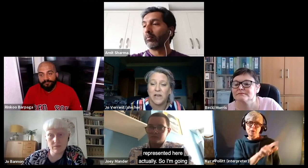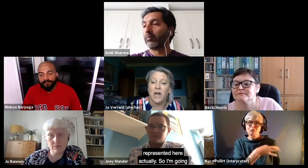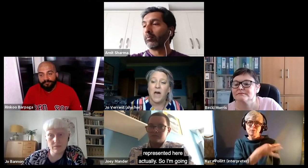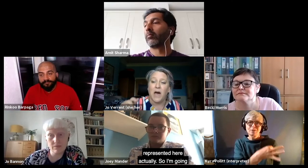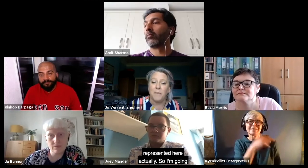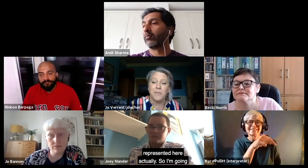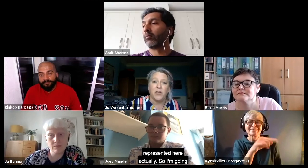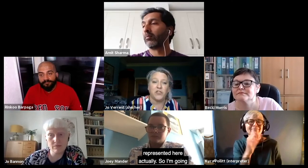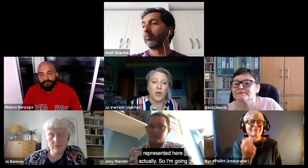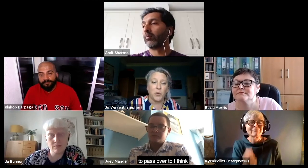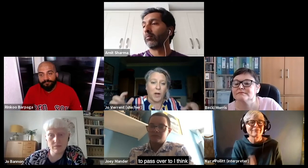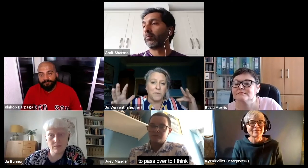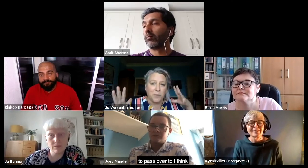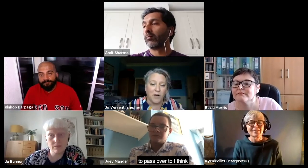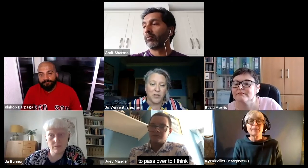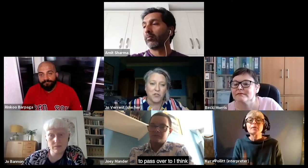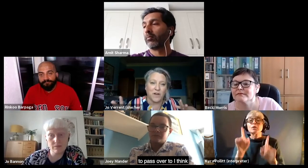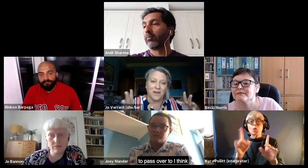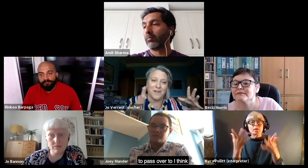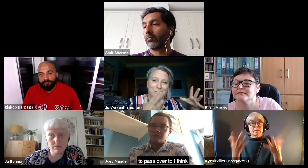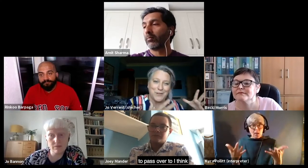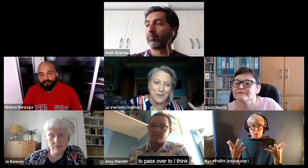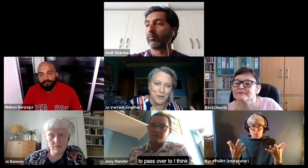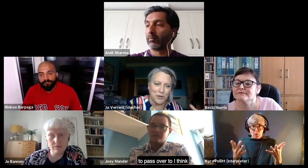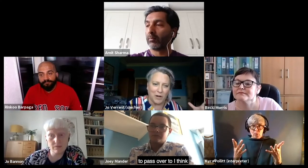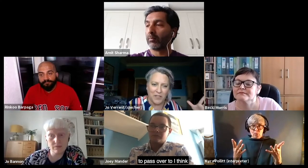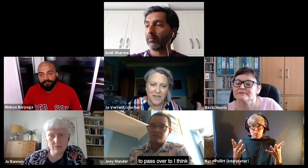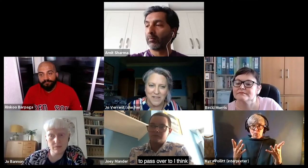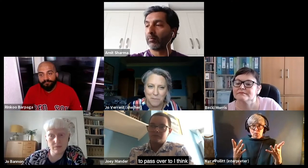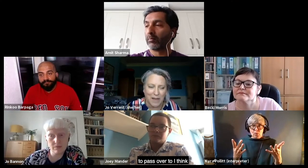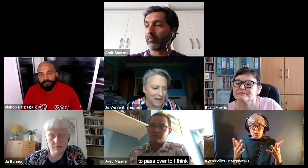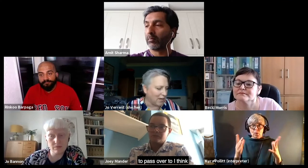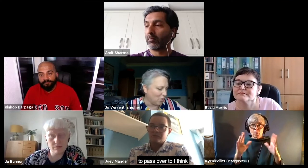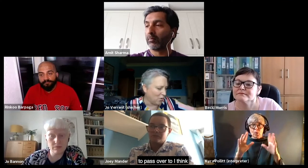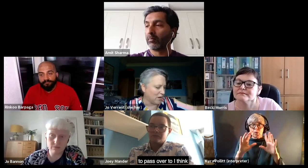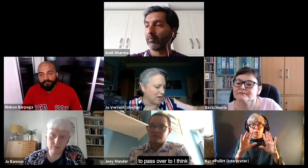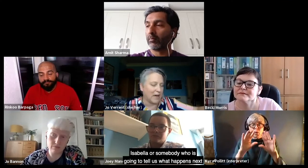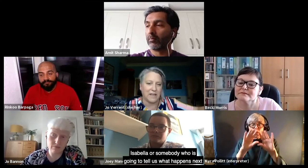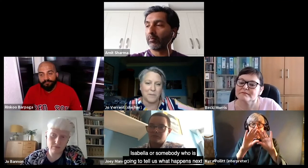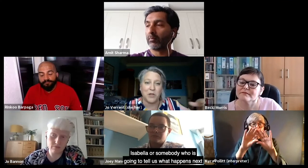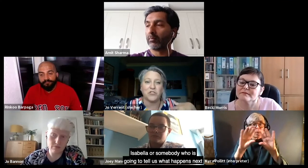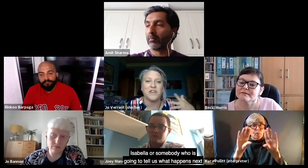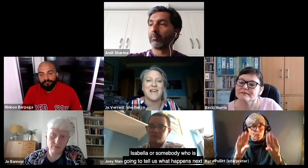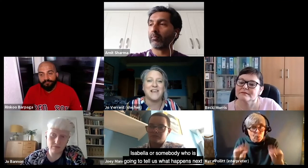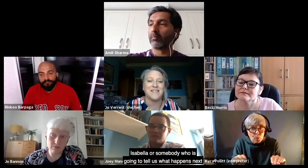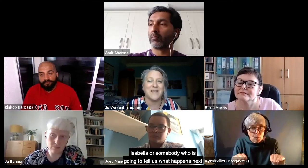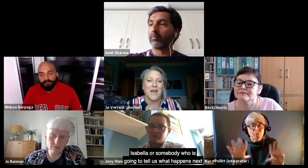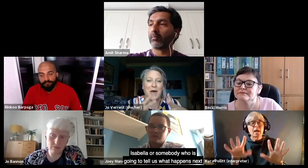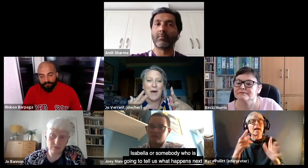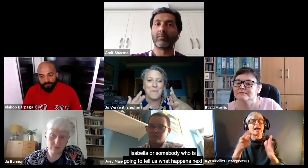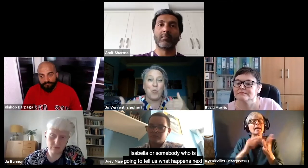actually. So I'm going to pass over to, I think, Isabella or somebody who's going to tell